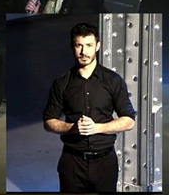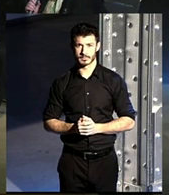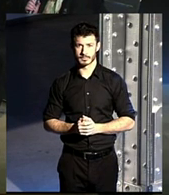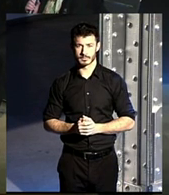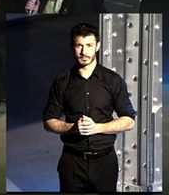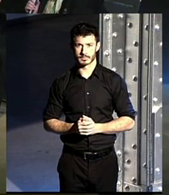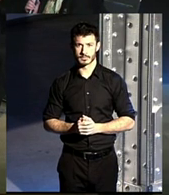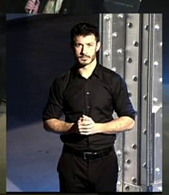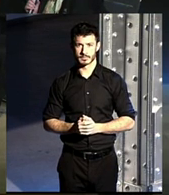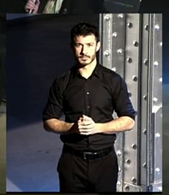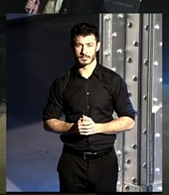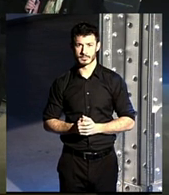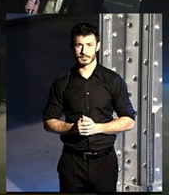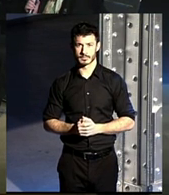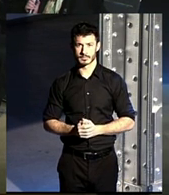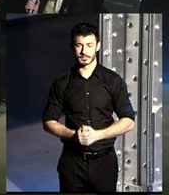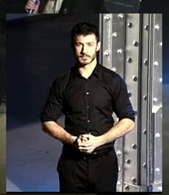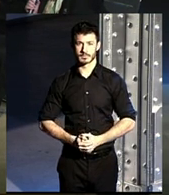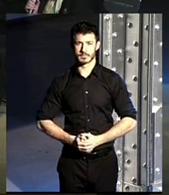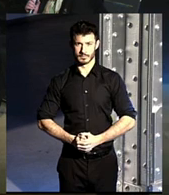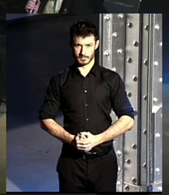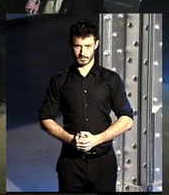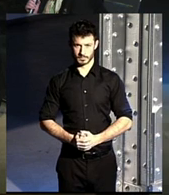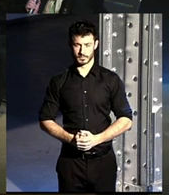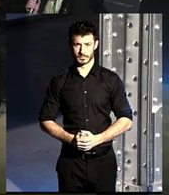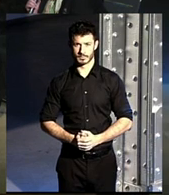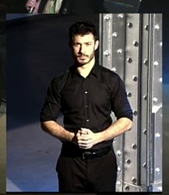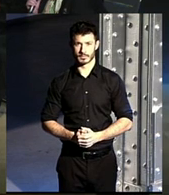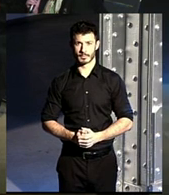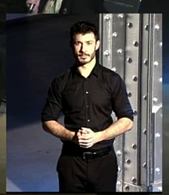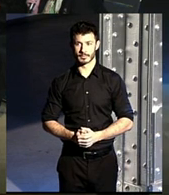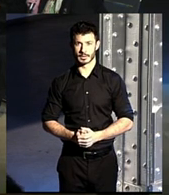so. Always the trajectory is to get away,